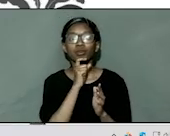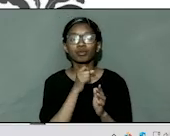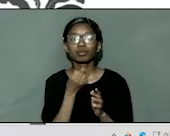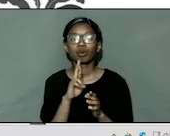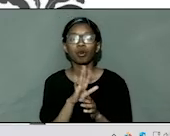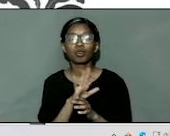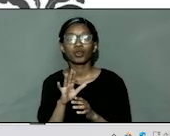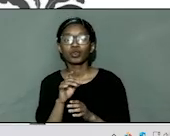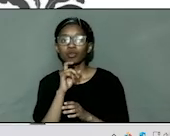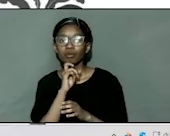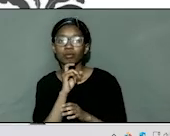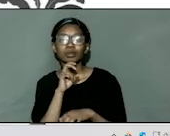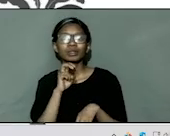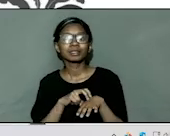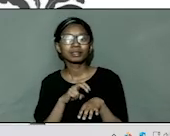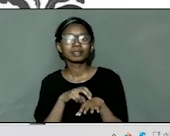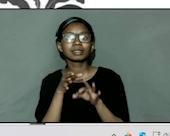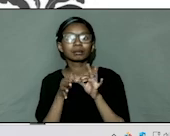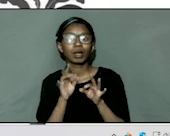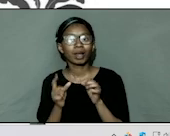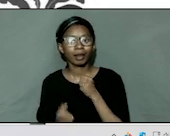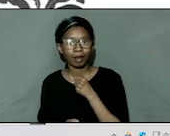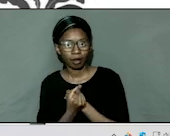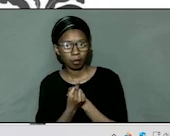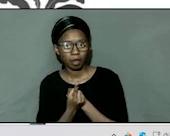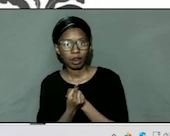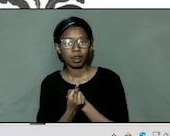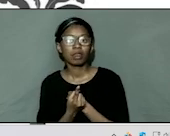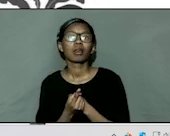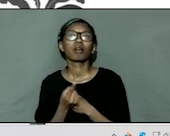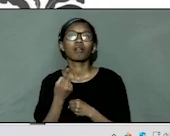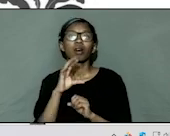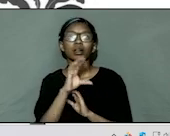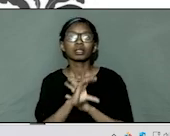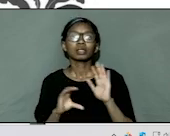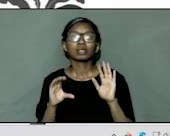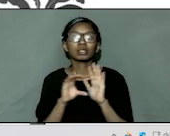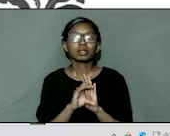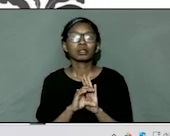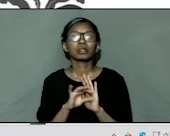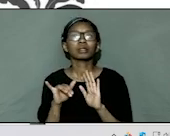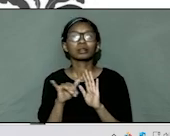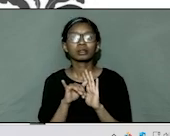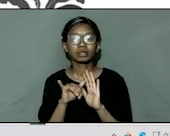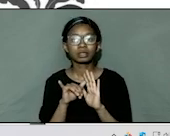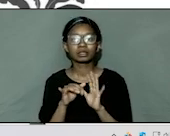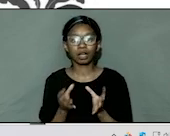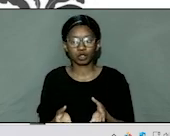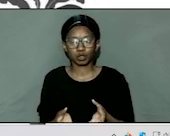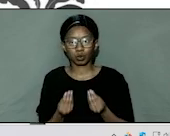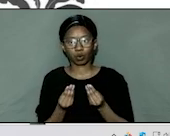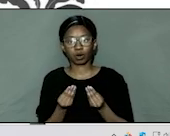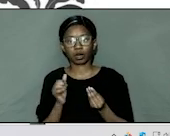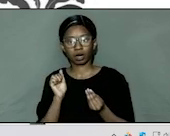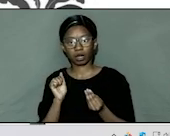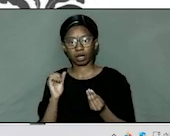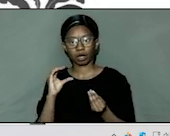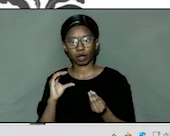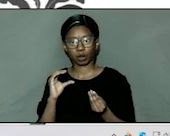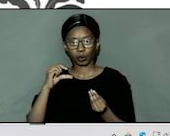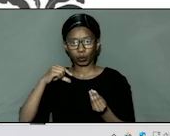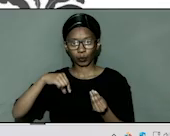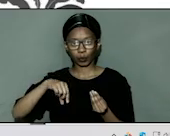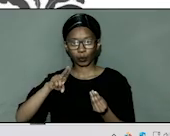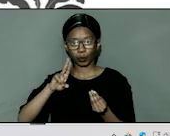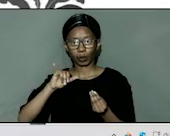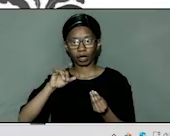to mention what happens to the characteristic that is now acquired. So